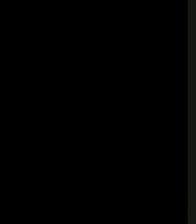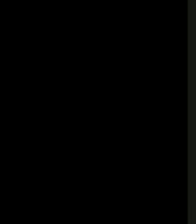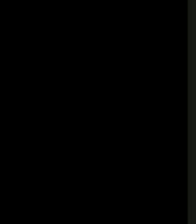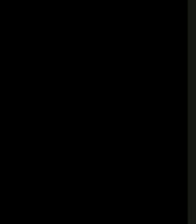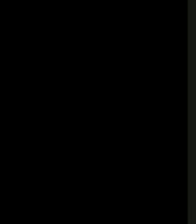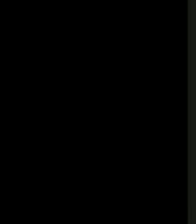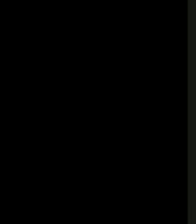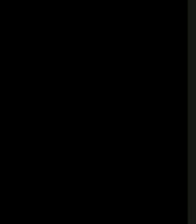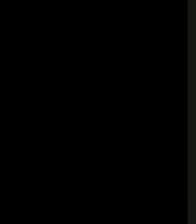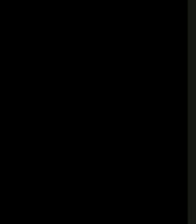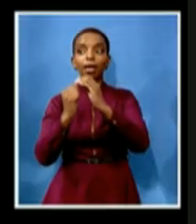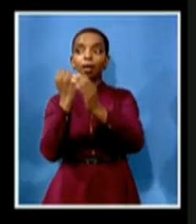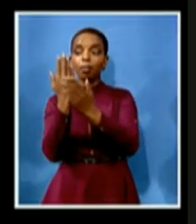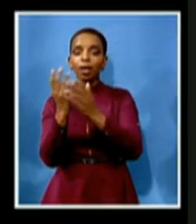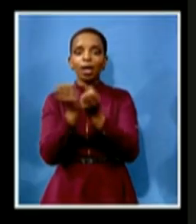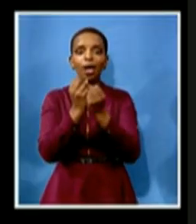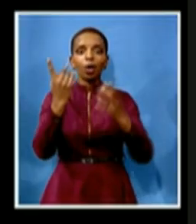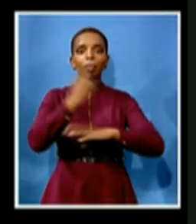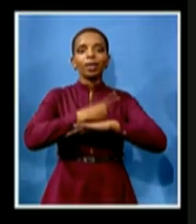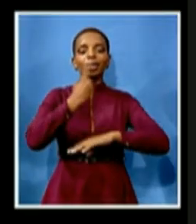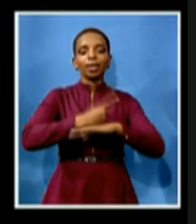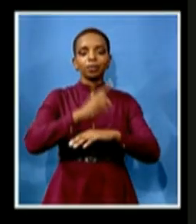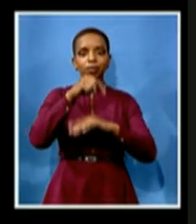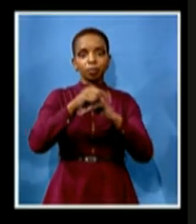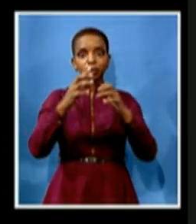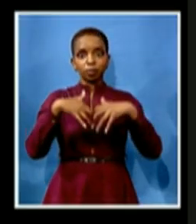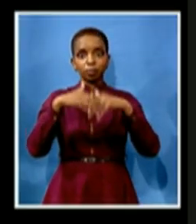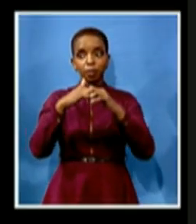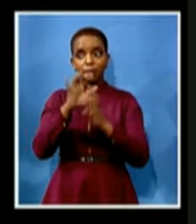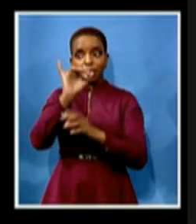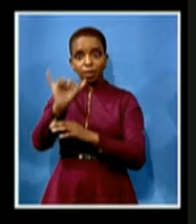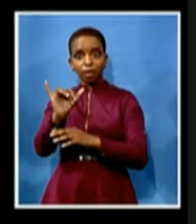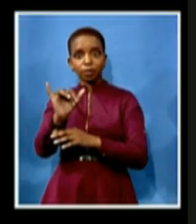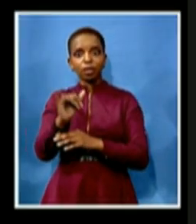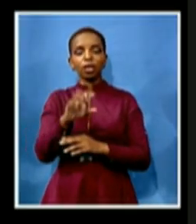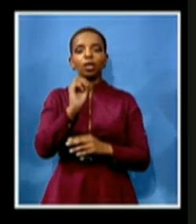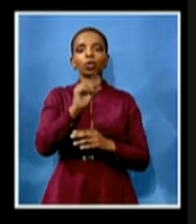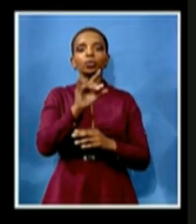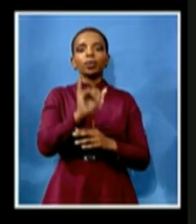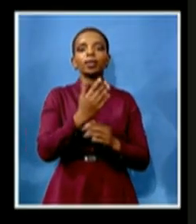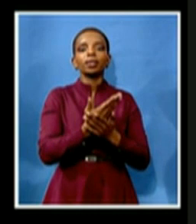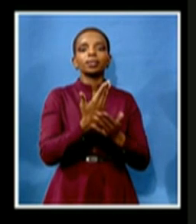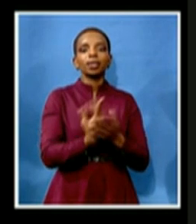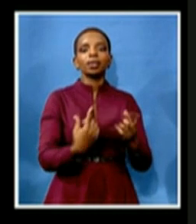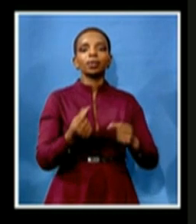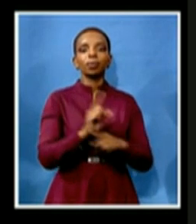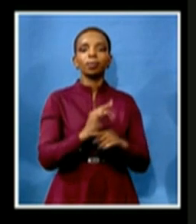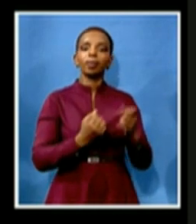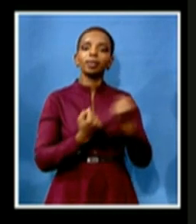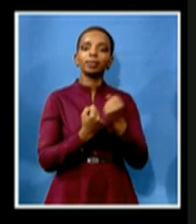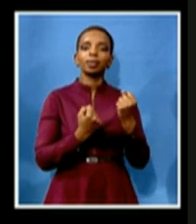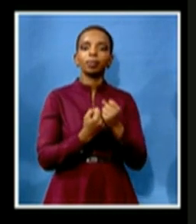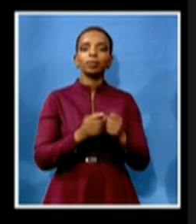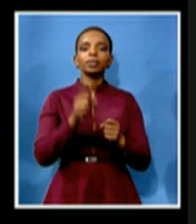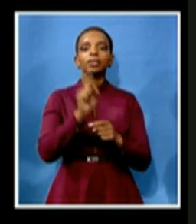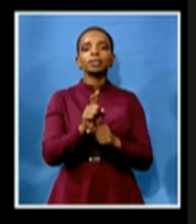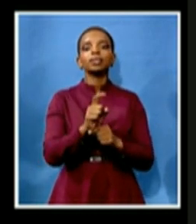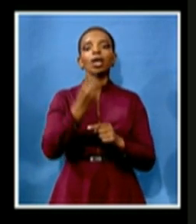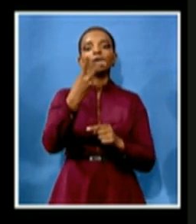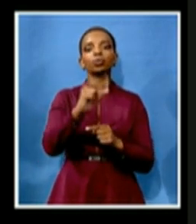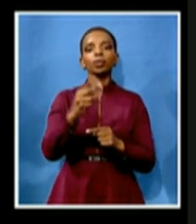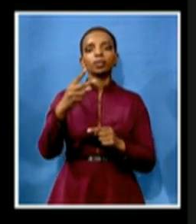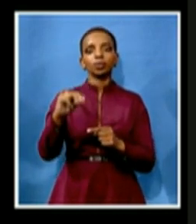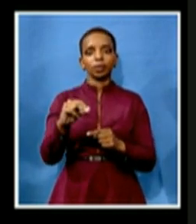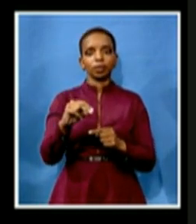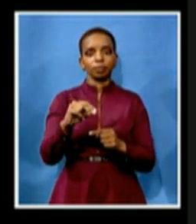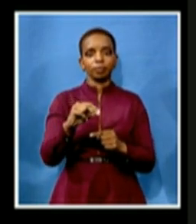that extreme level in order to suppress the epidemic all the way through 2020? And to compare that to an alternative strategy,